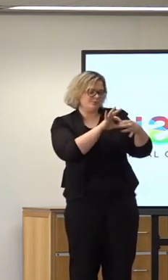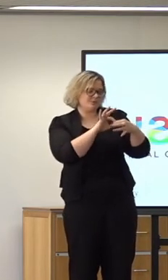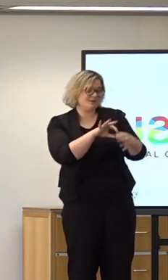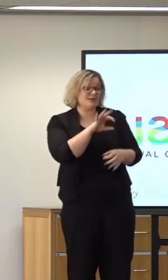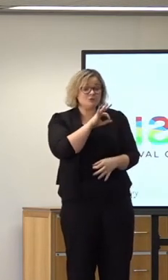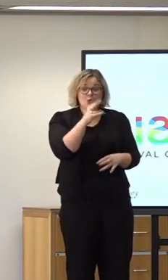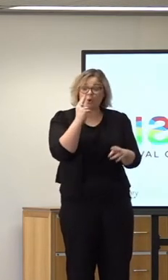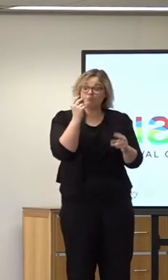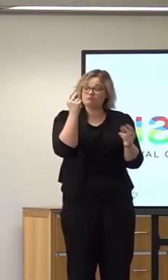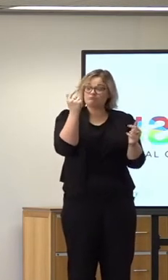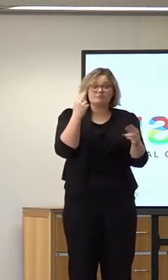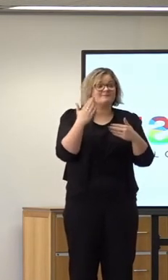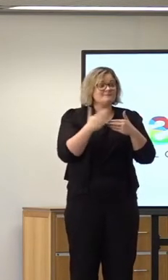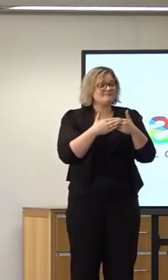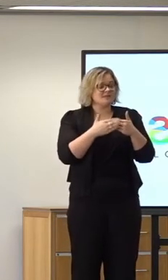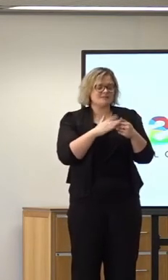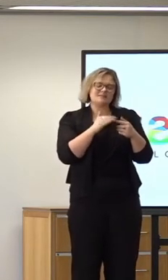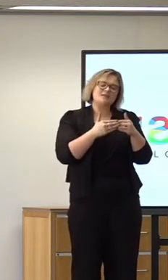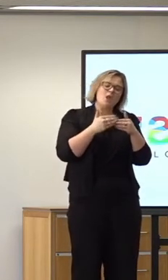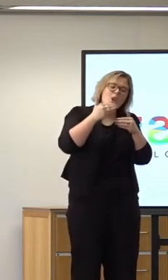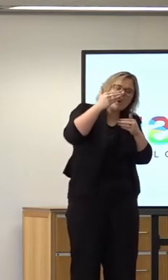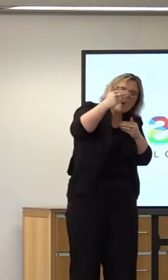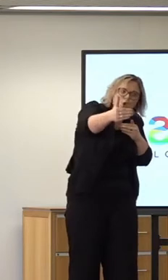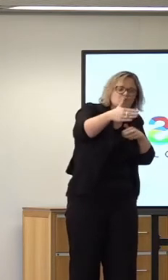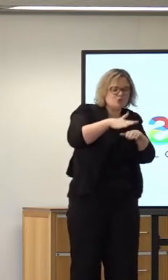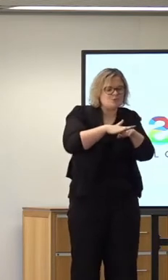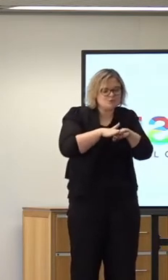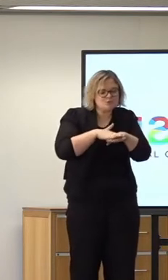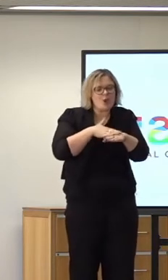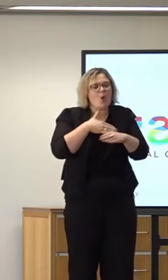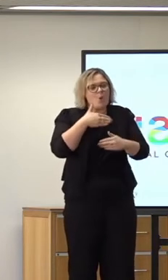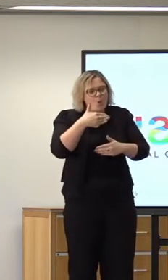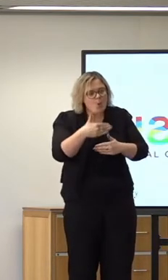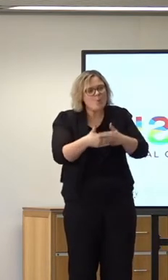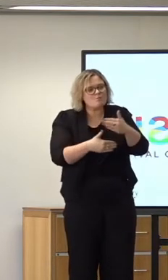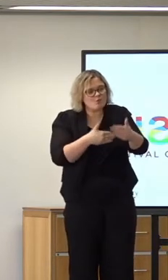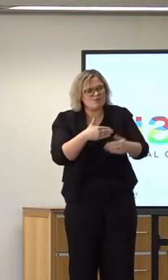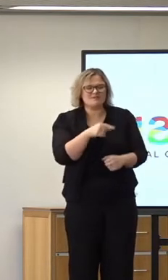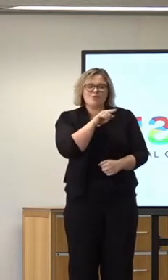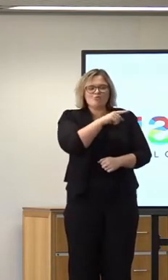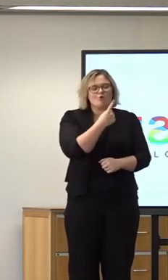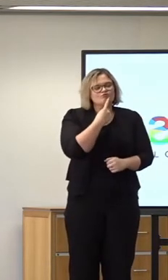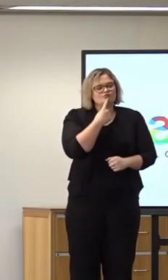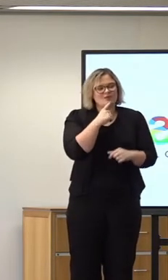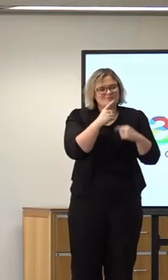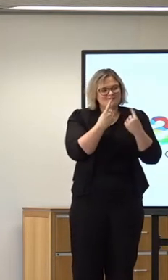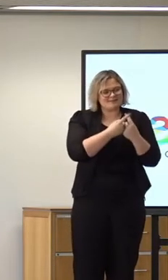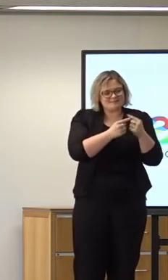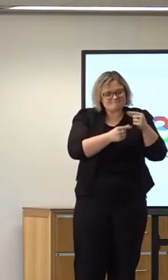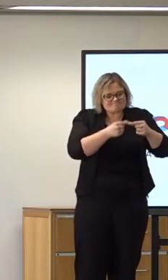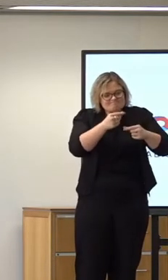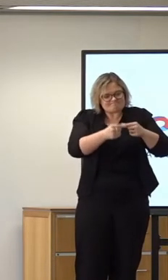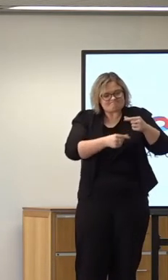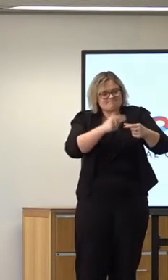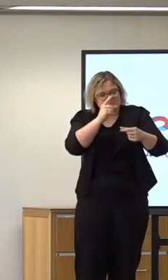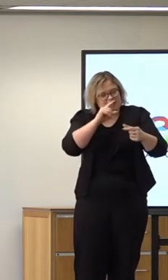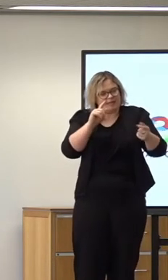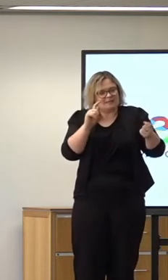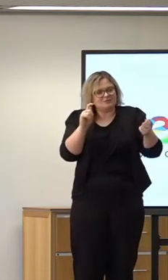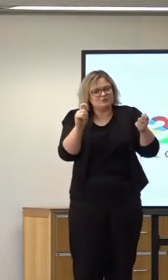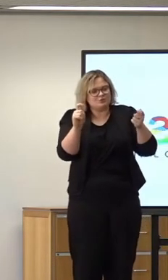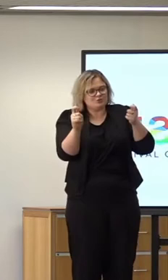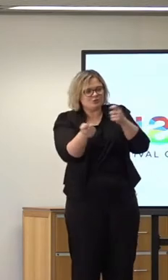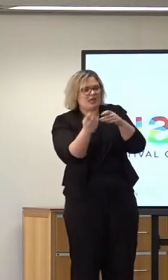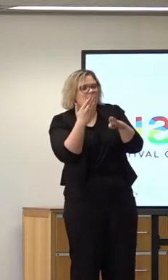it's something that it's a really long-term, slow process. But those are things that I think can really actively change the